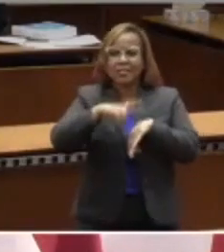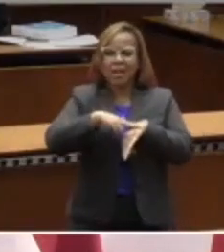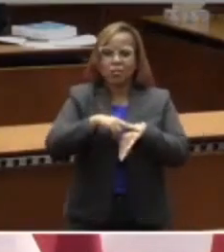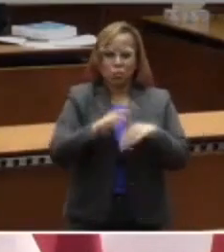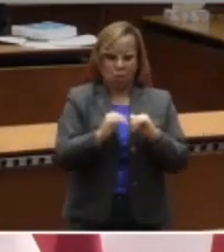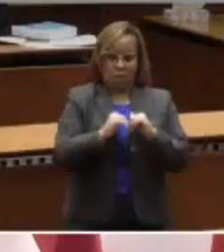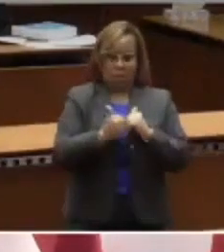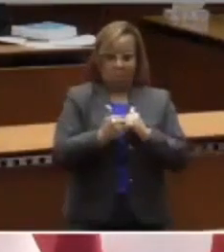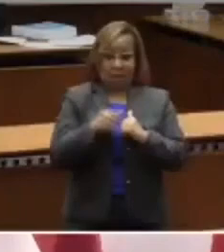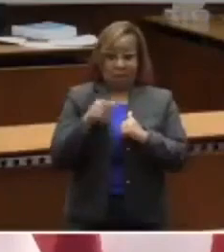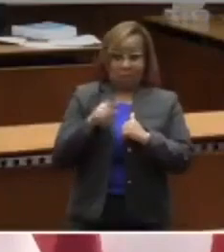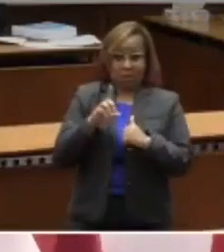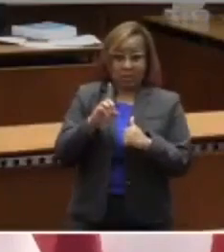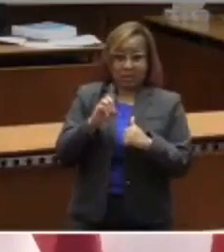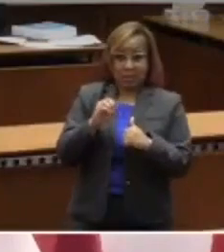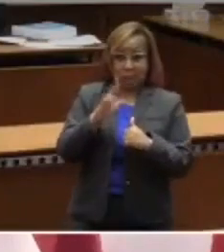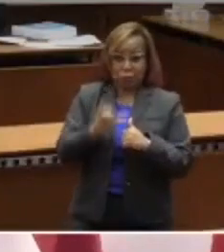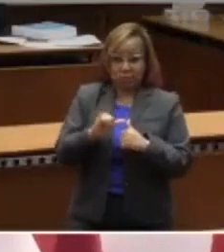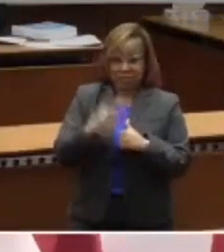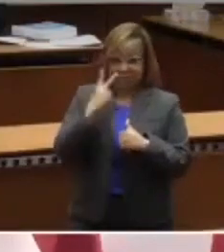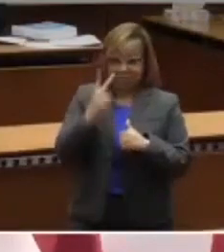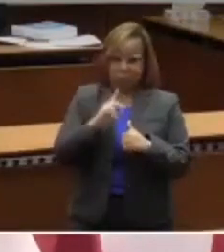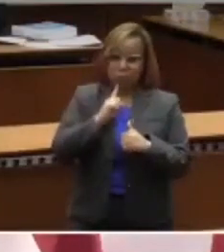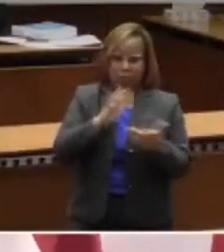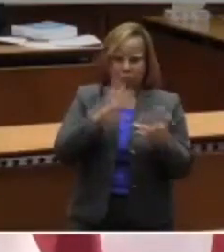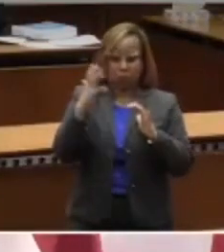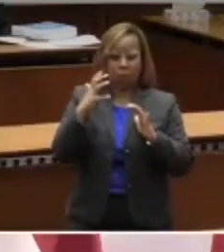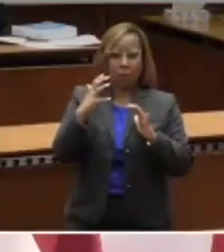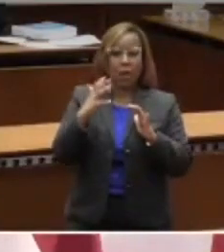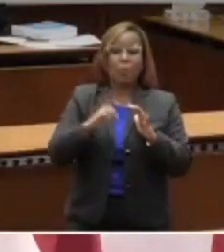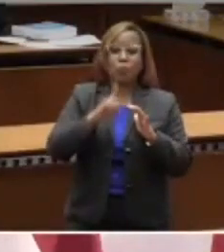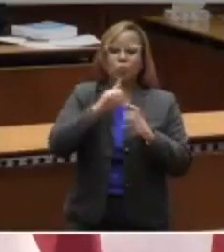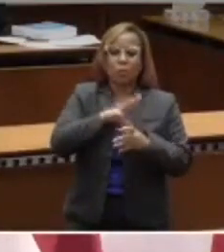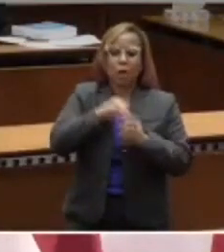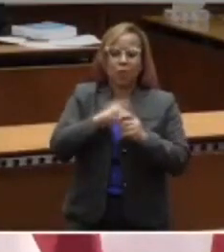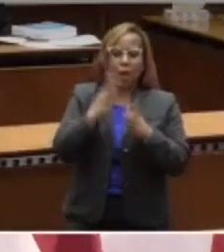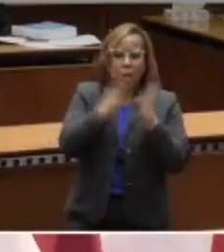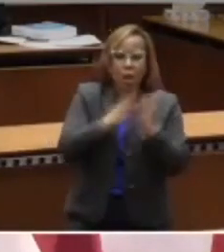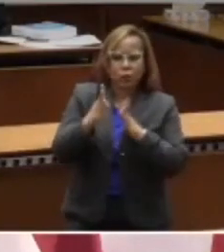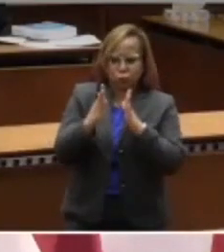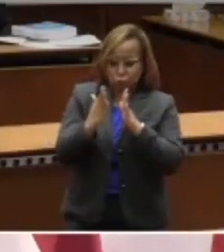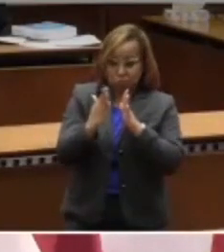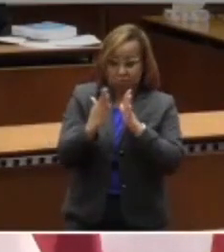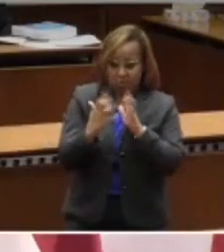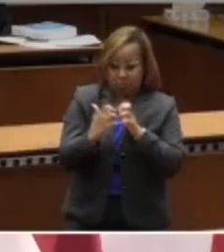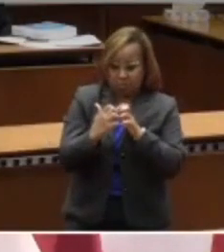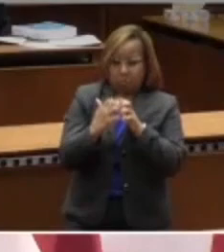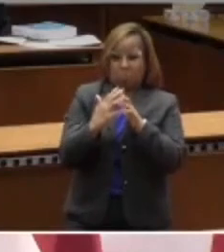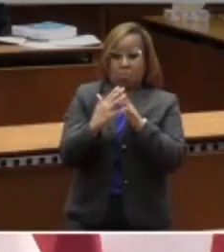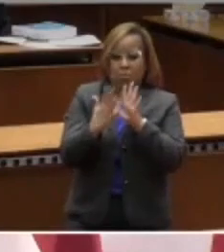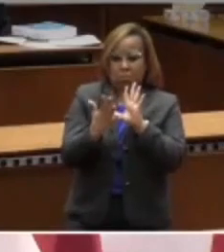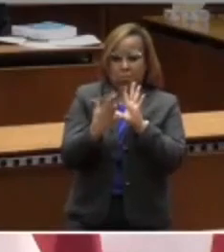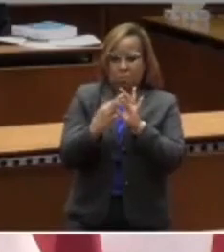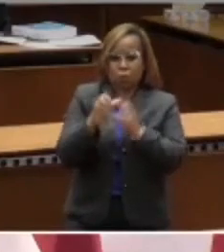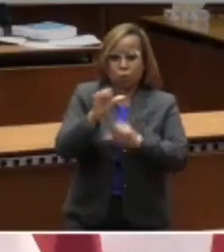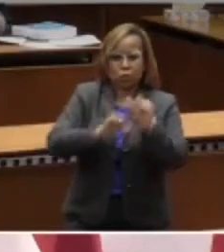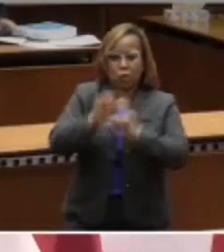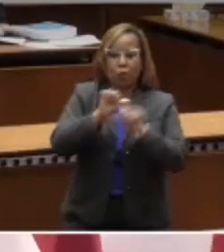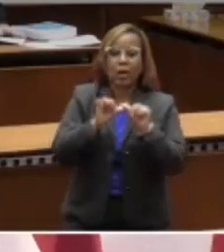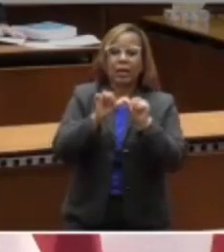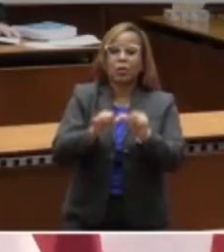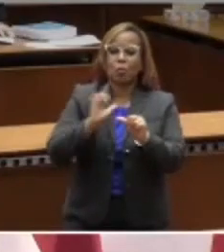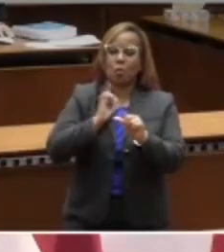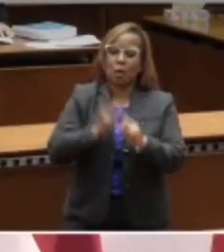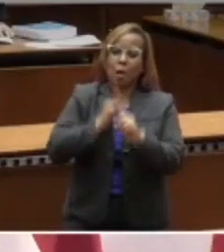how democracy, as messy as it always is, can be filled with efforts to build bridges to each other and continue on